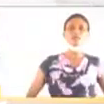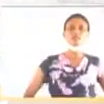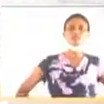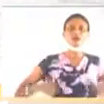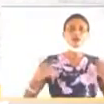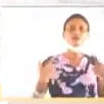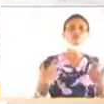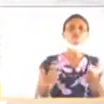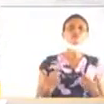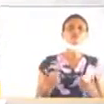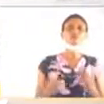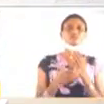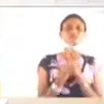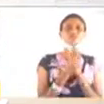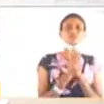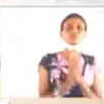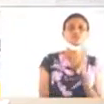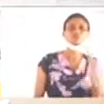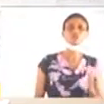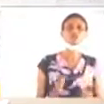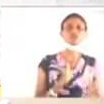of drug.